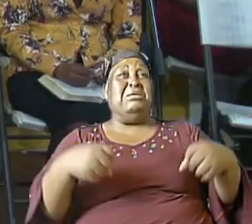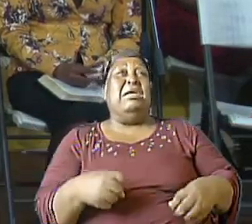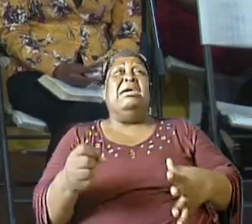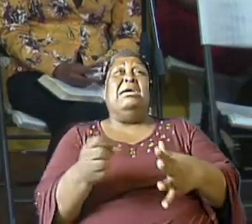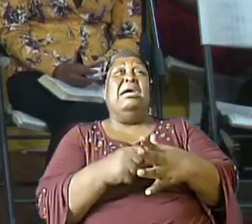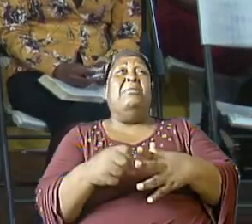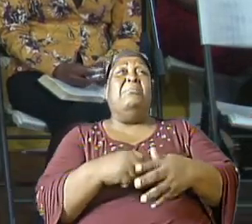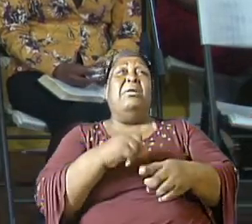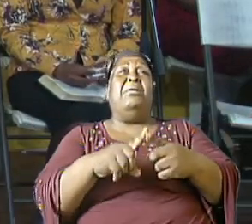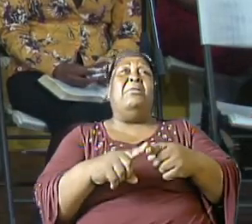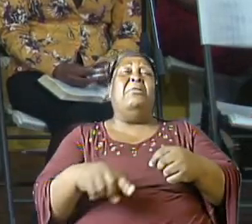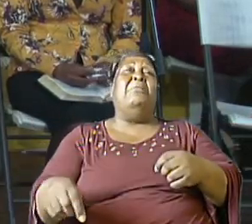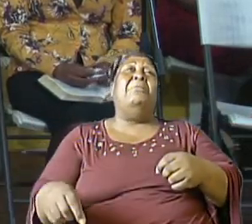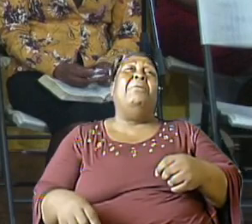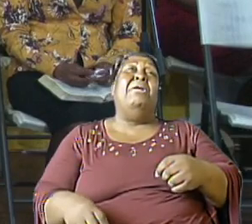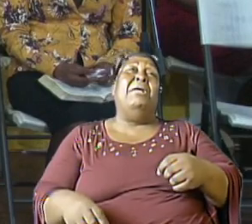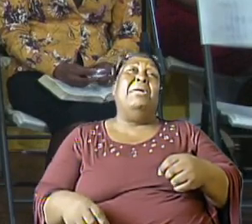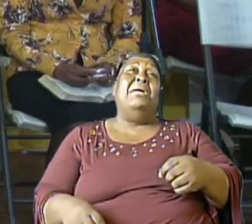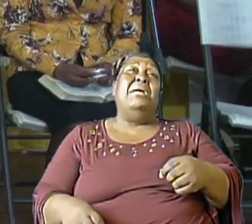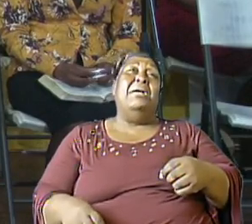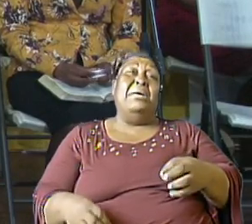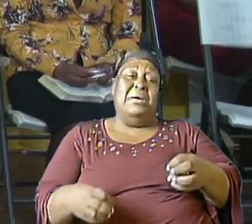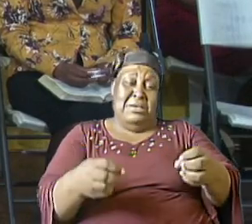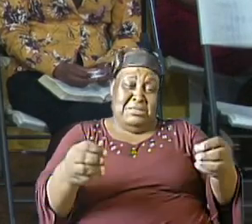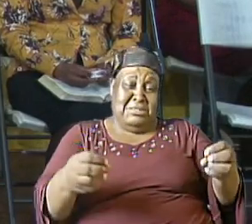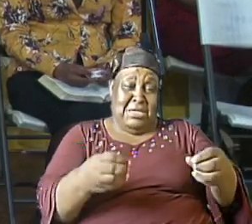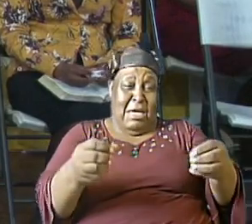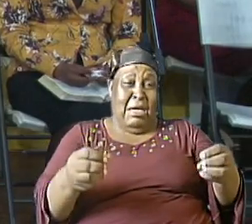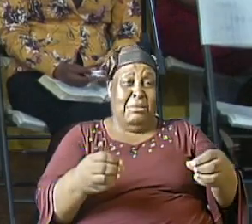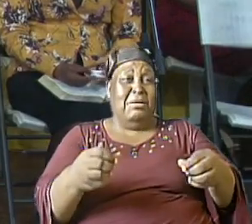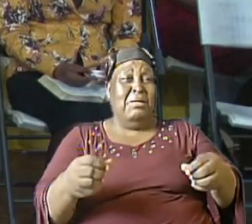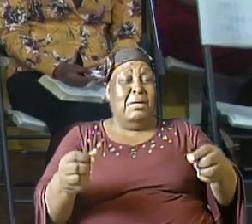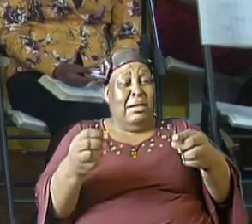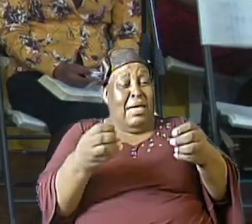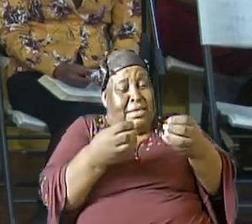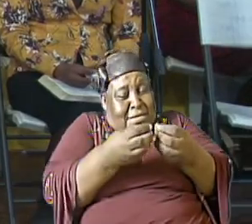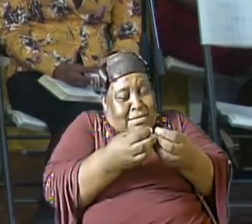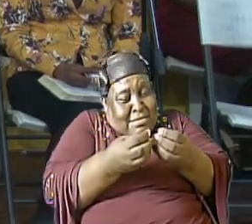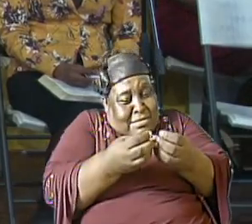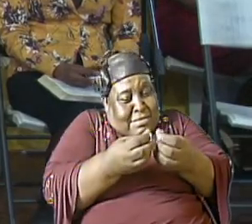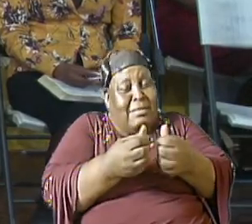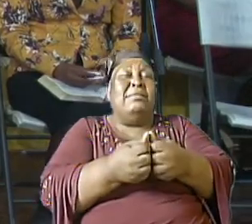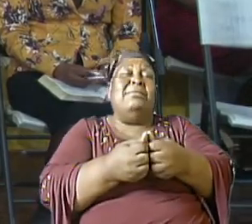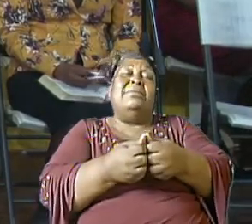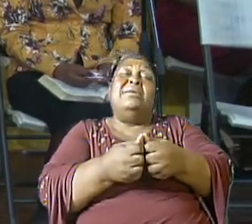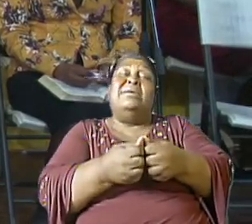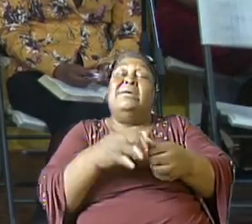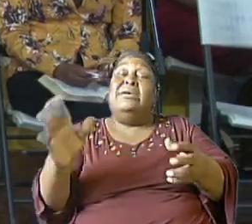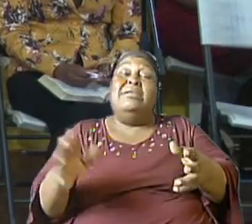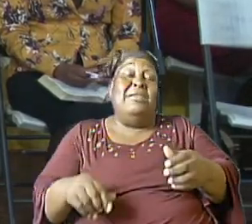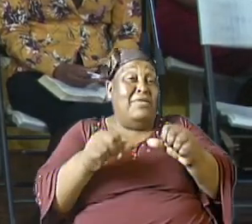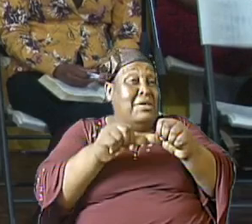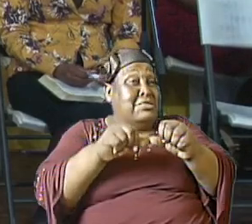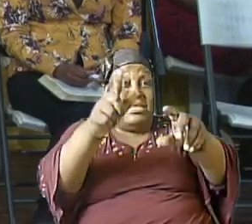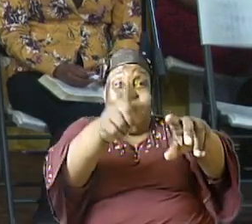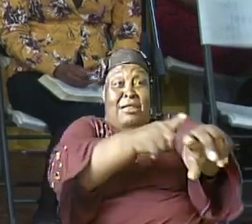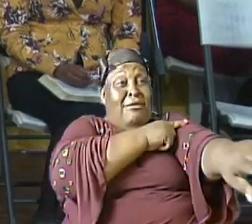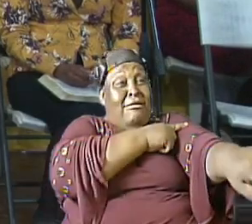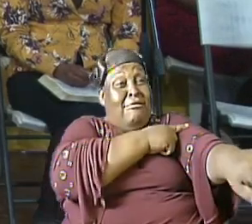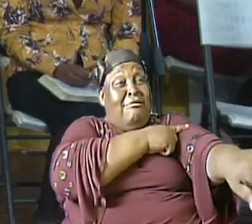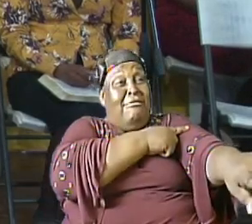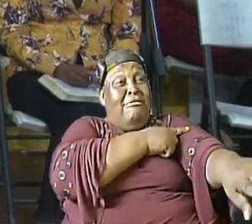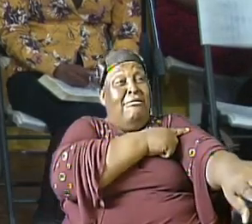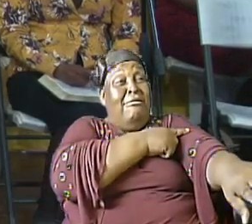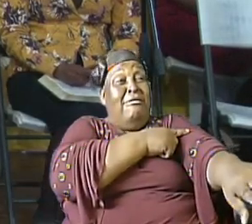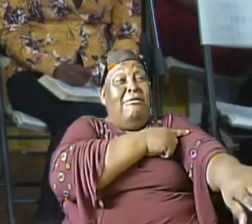that are make our sun look like a little speck of dirt. He did not spend all of his time on that because the action